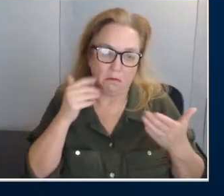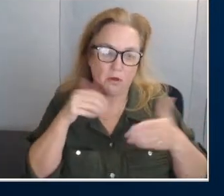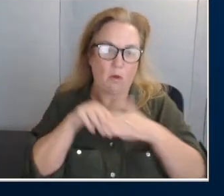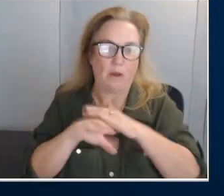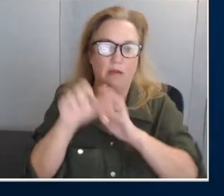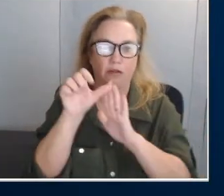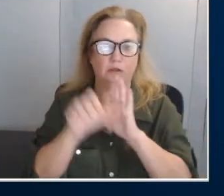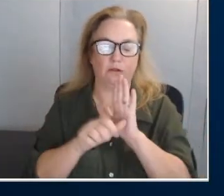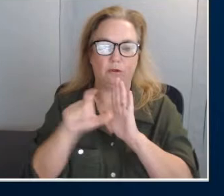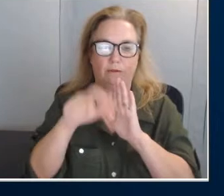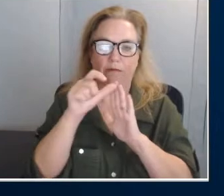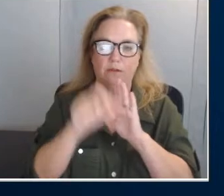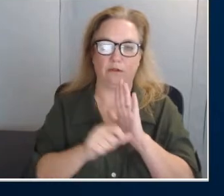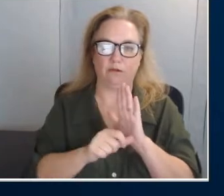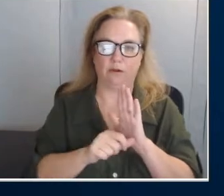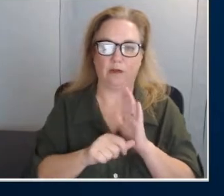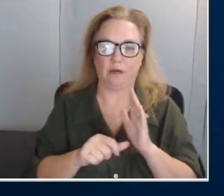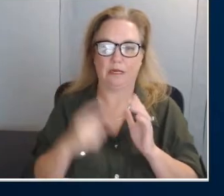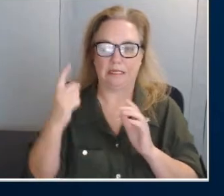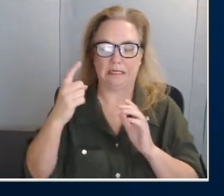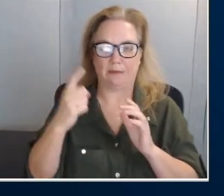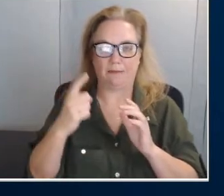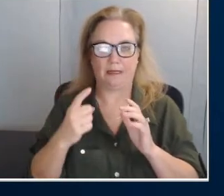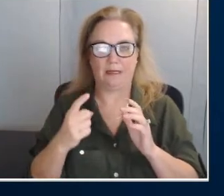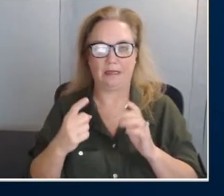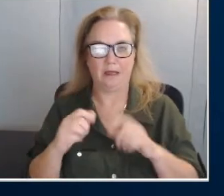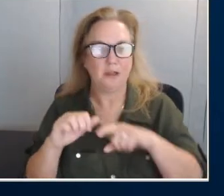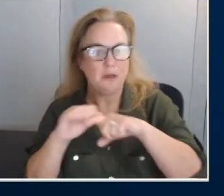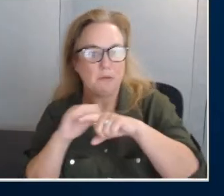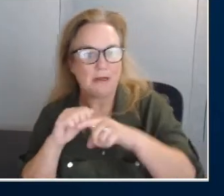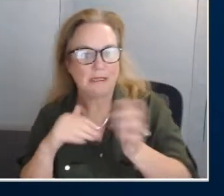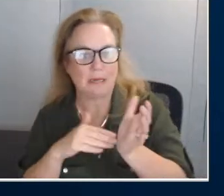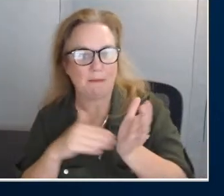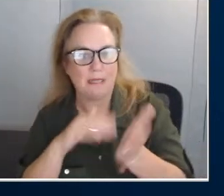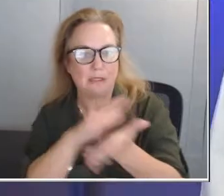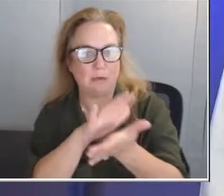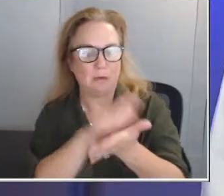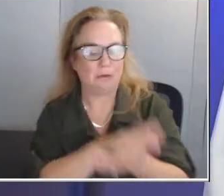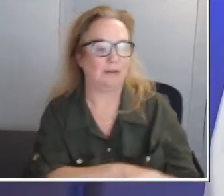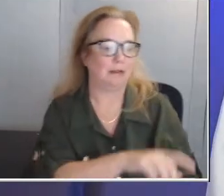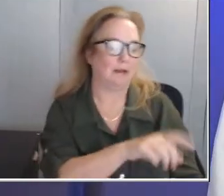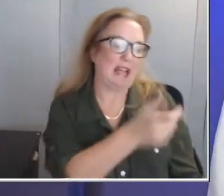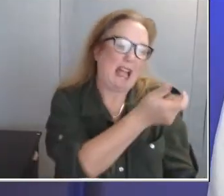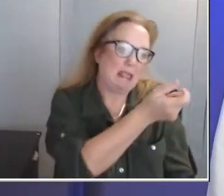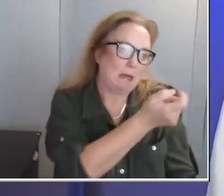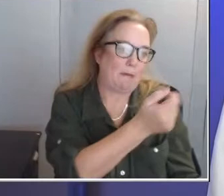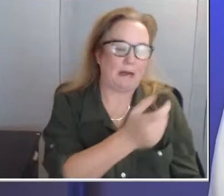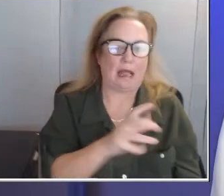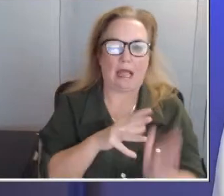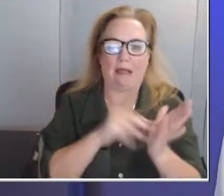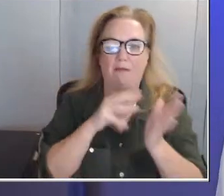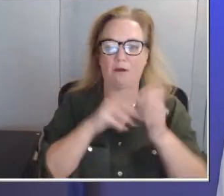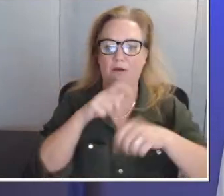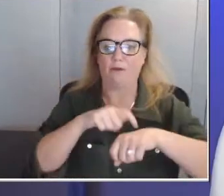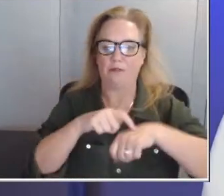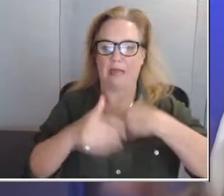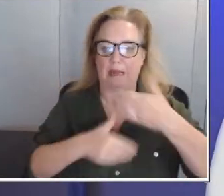surgery. Right. Is that something you practice in med school? A little bit, but not really. It's something I've learned over time.